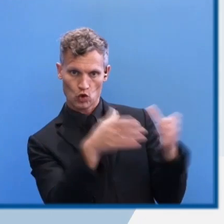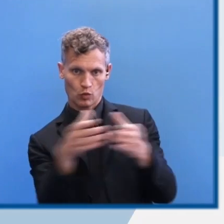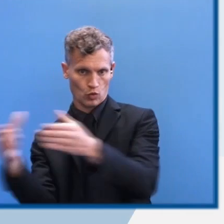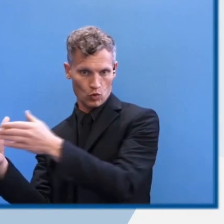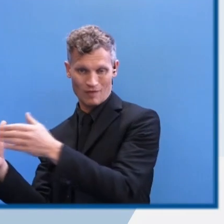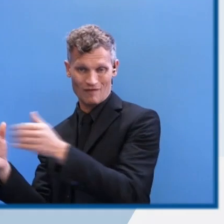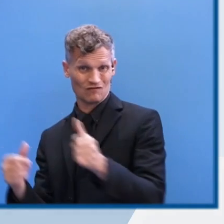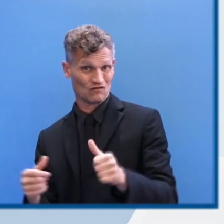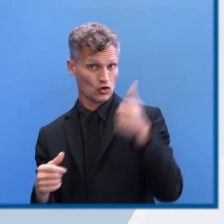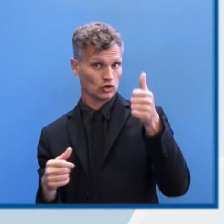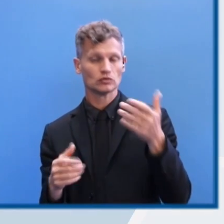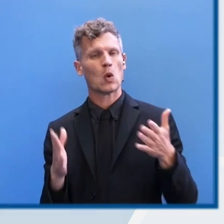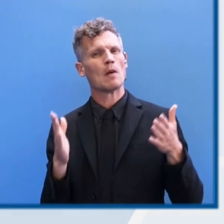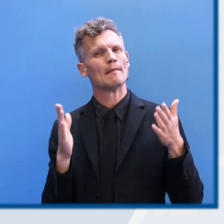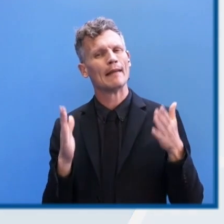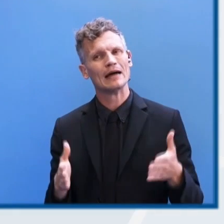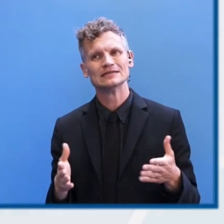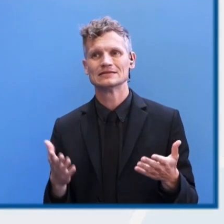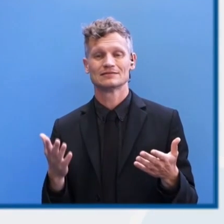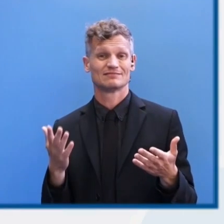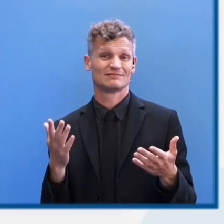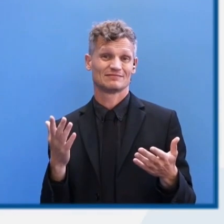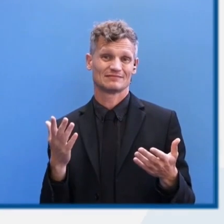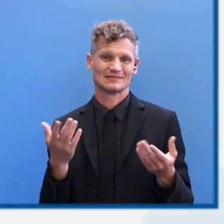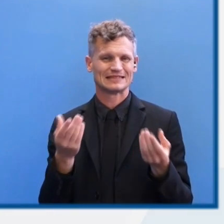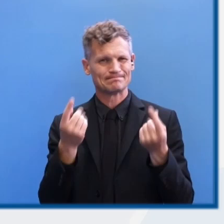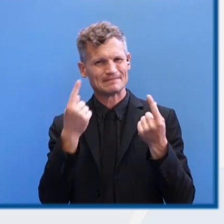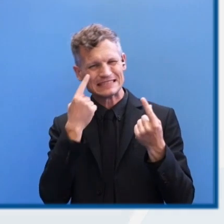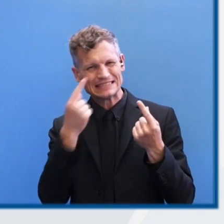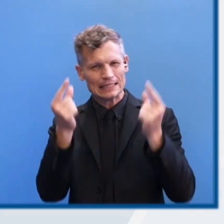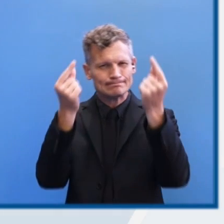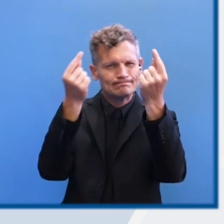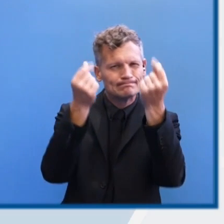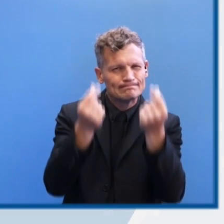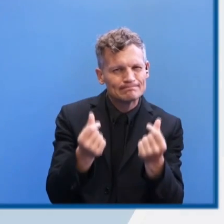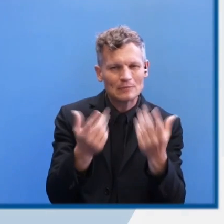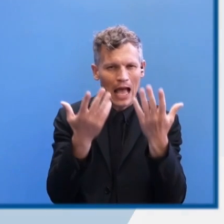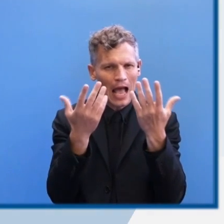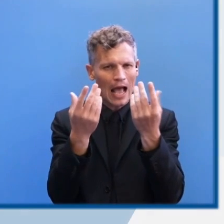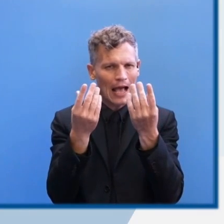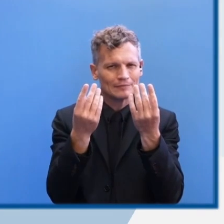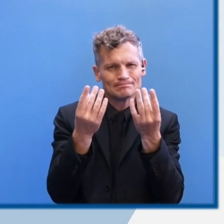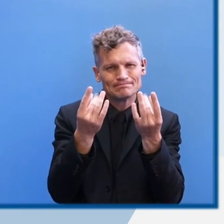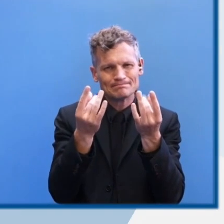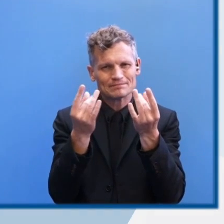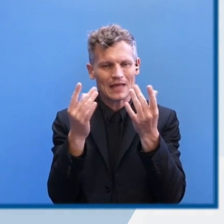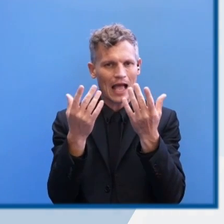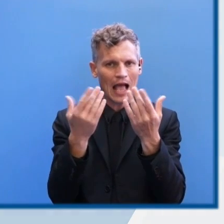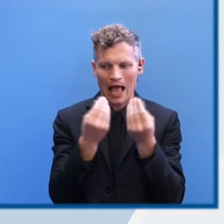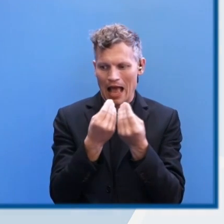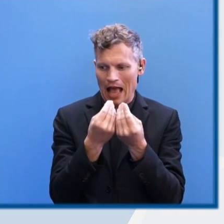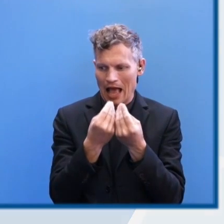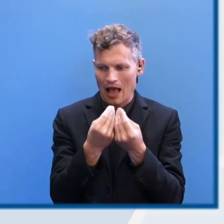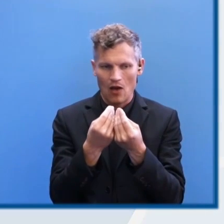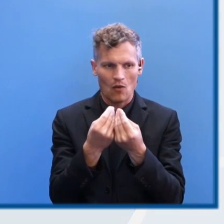to unpack or go to the nuanced analysis of the vulnerability and get into those groups who